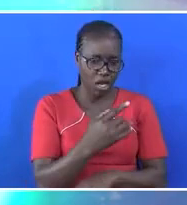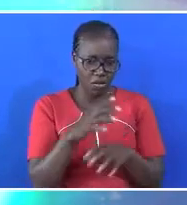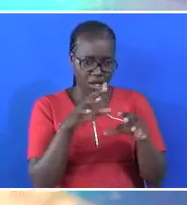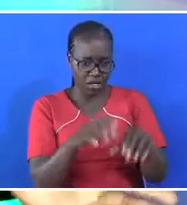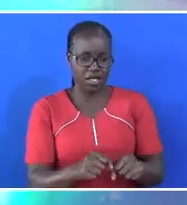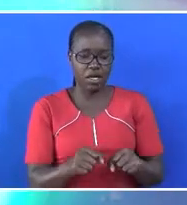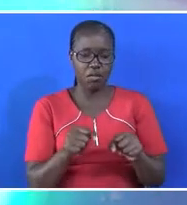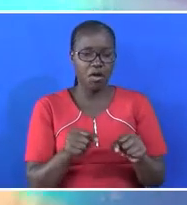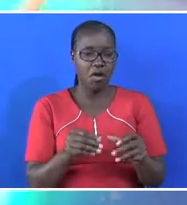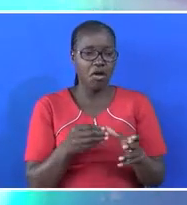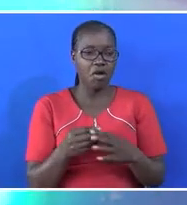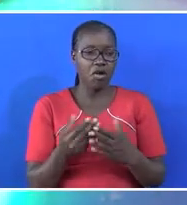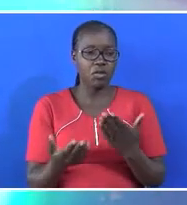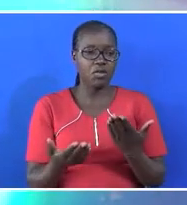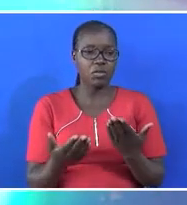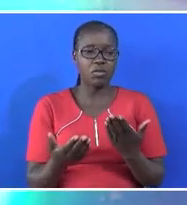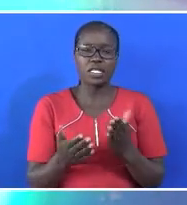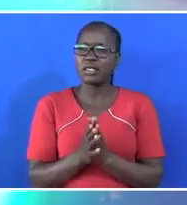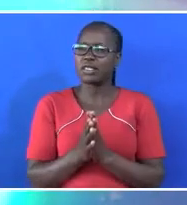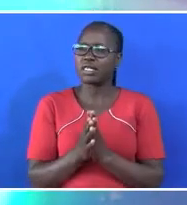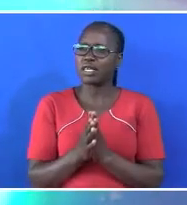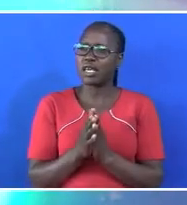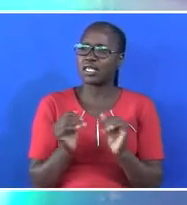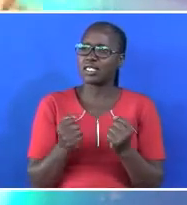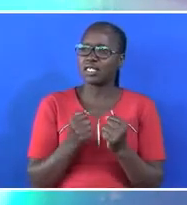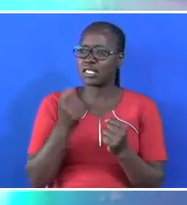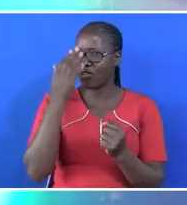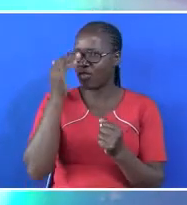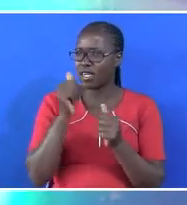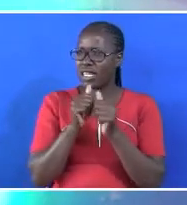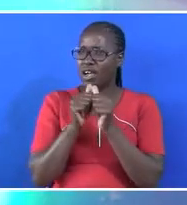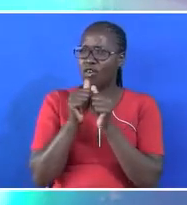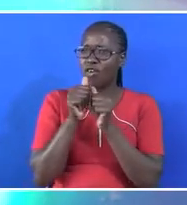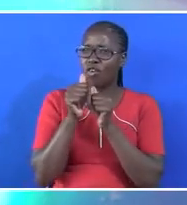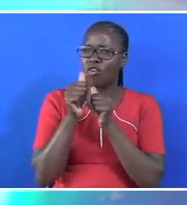he thought that it was safe because they are going very far.